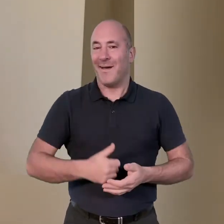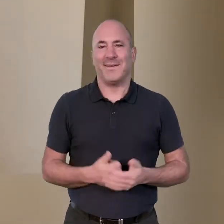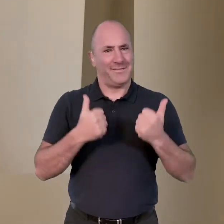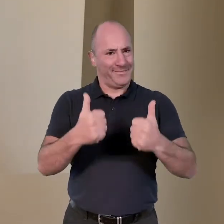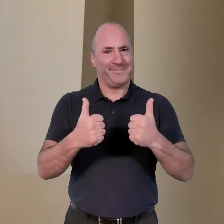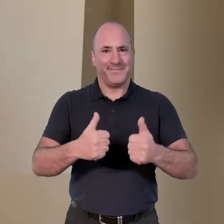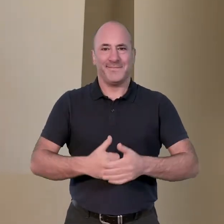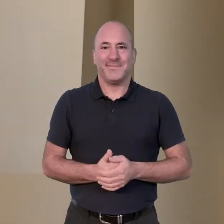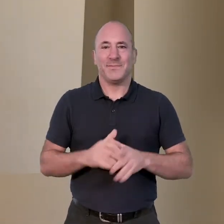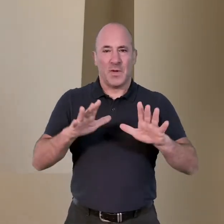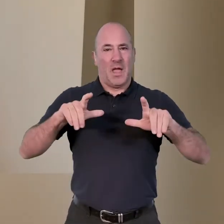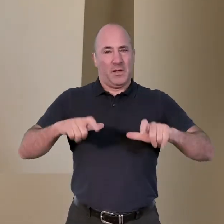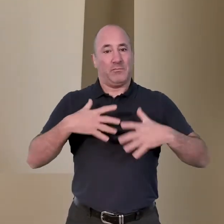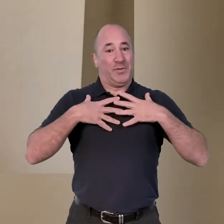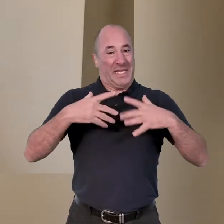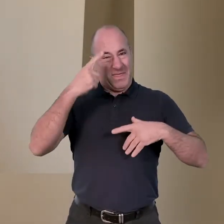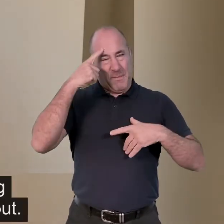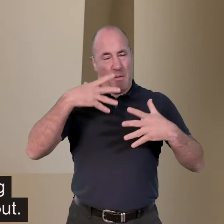Fantastic.